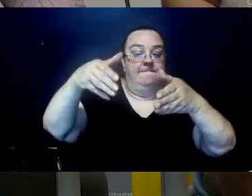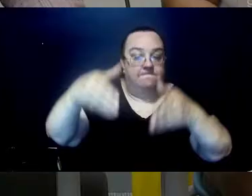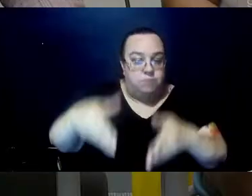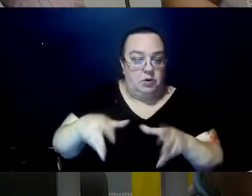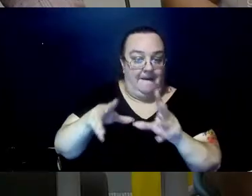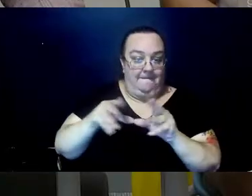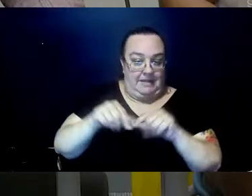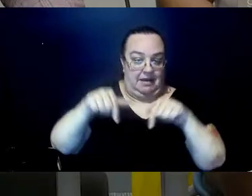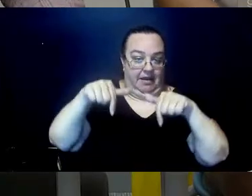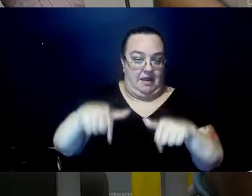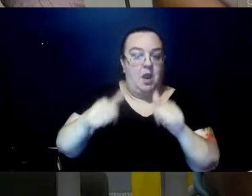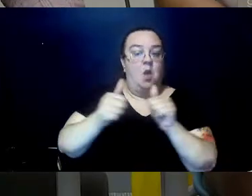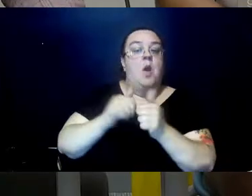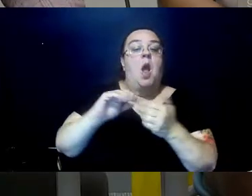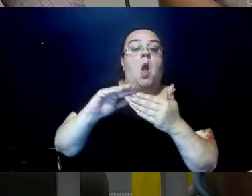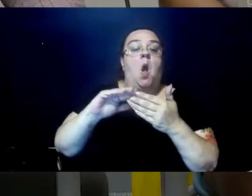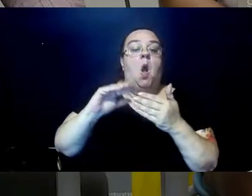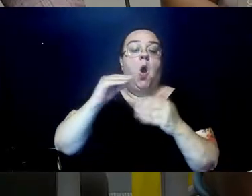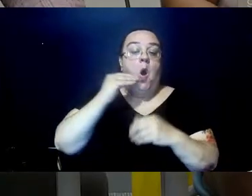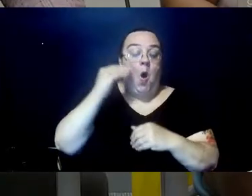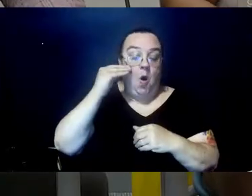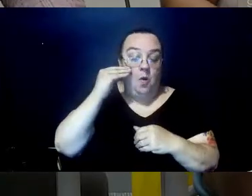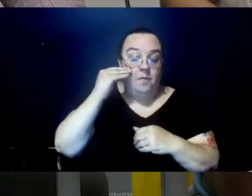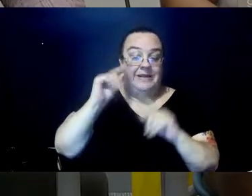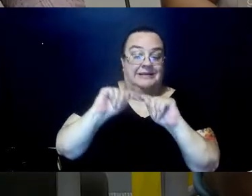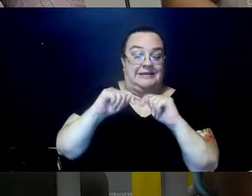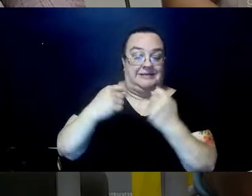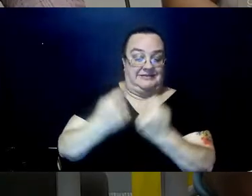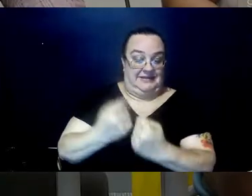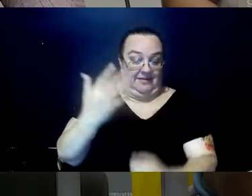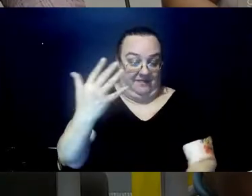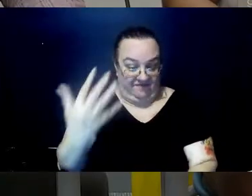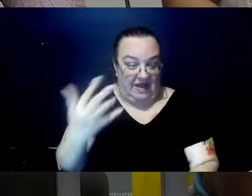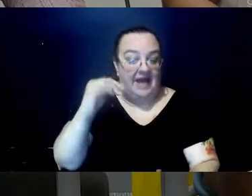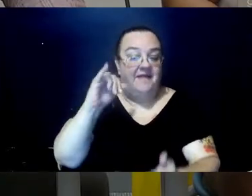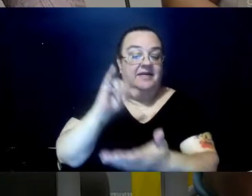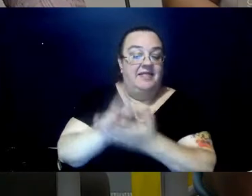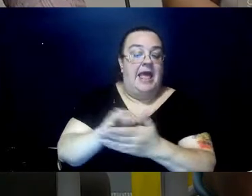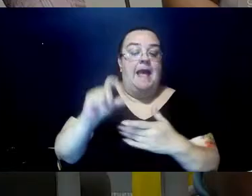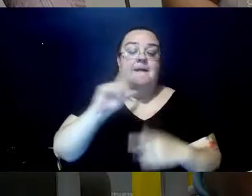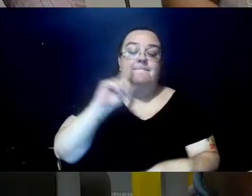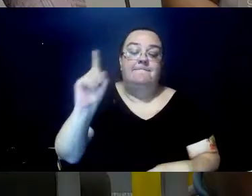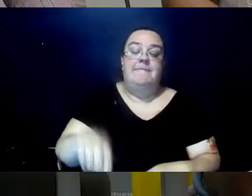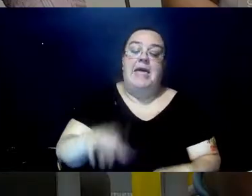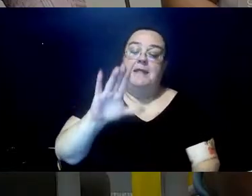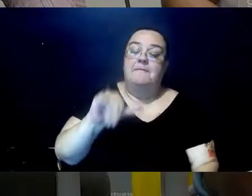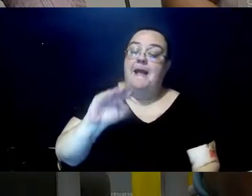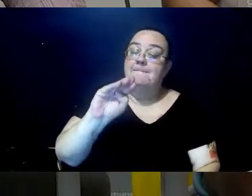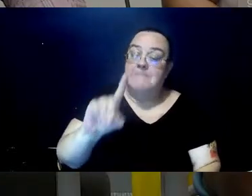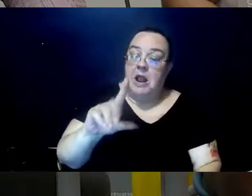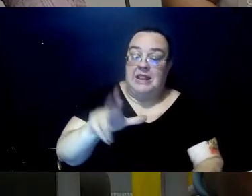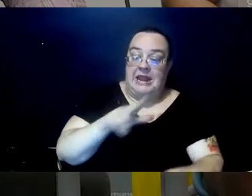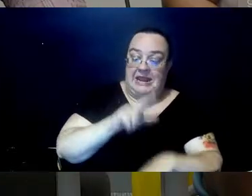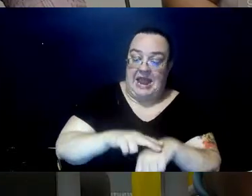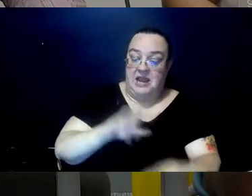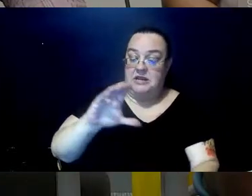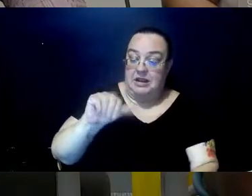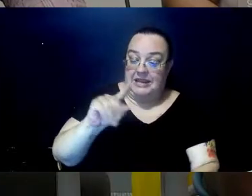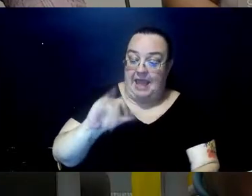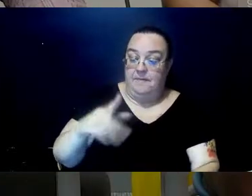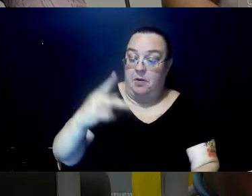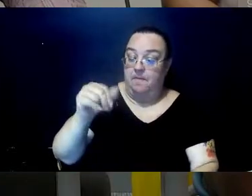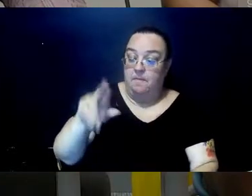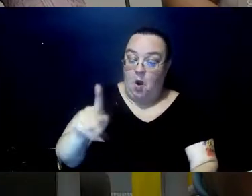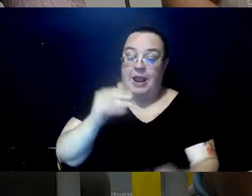with Home Team 5 that's mandated by Maryland National Capital Park and Planning Commission on that same day,